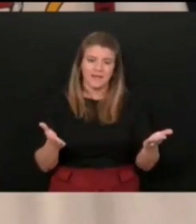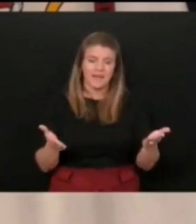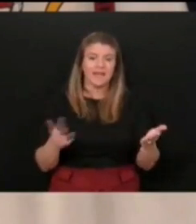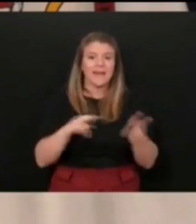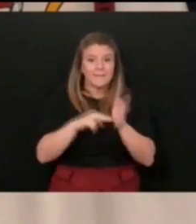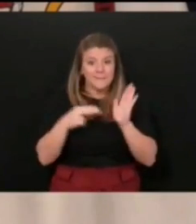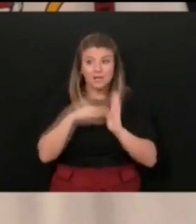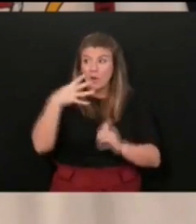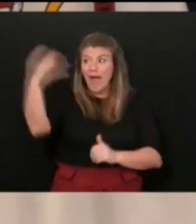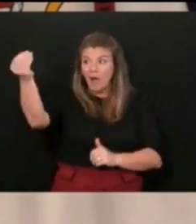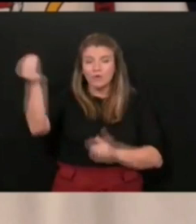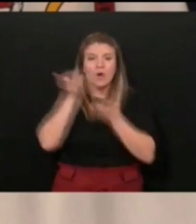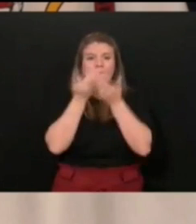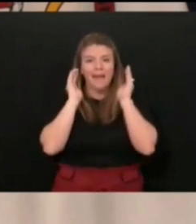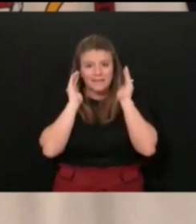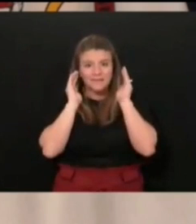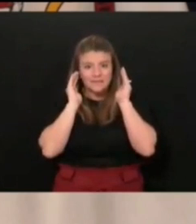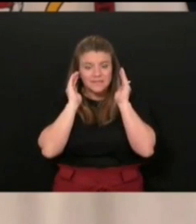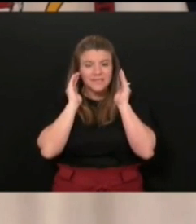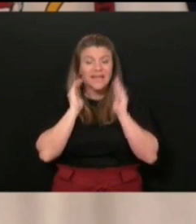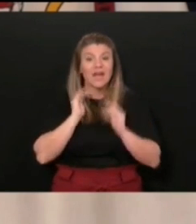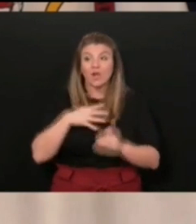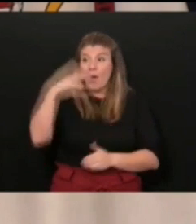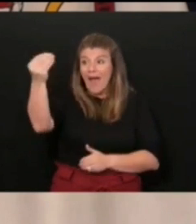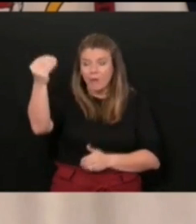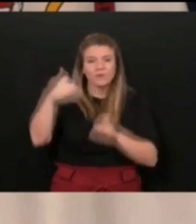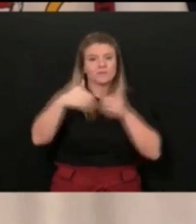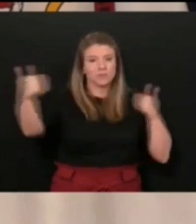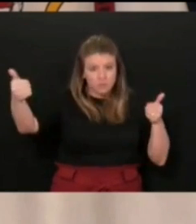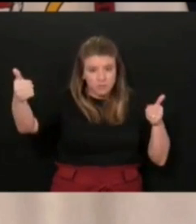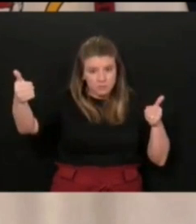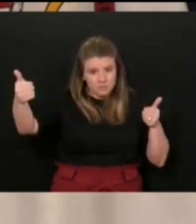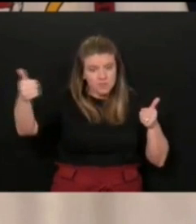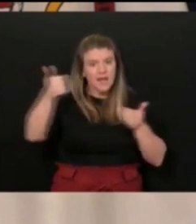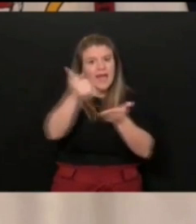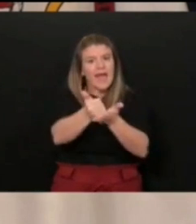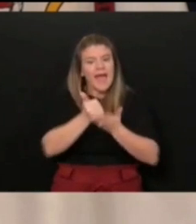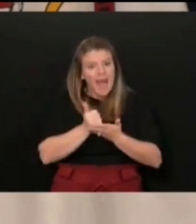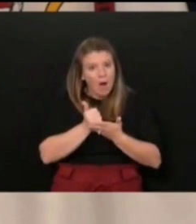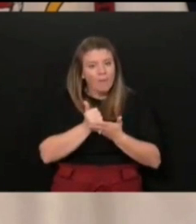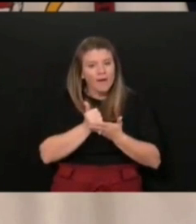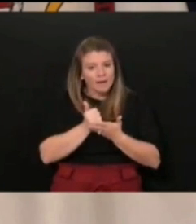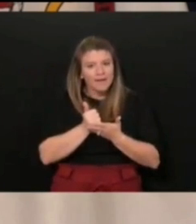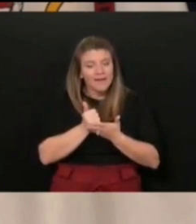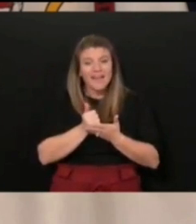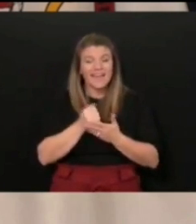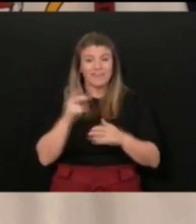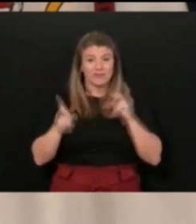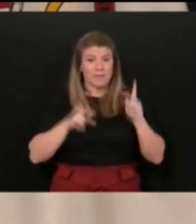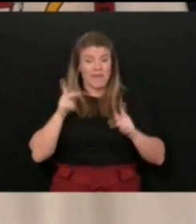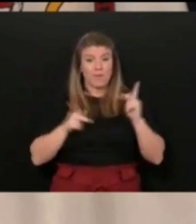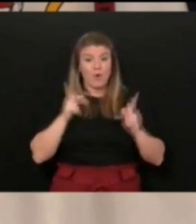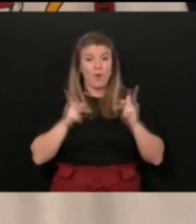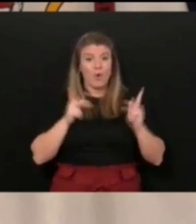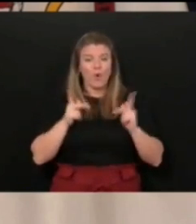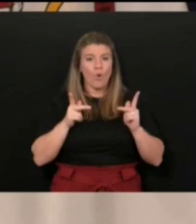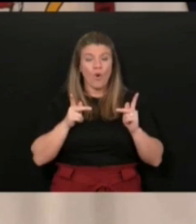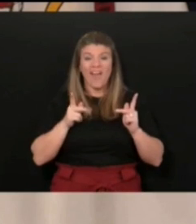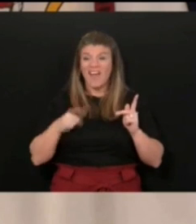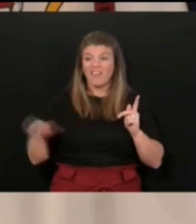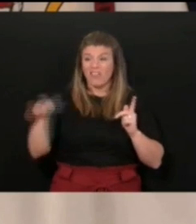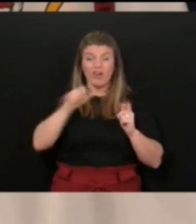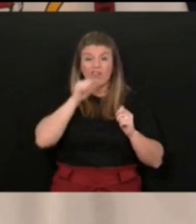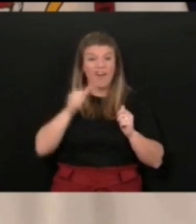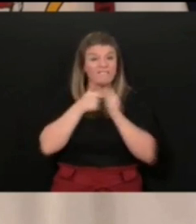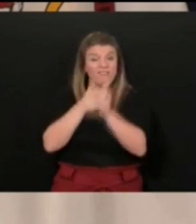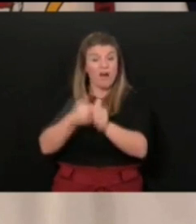a mask. Absolutely keep social distancing. Help us if there's people that are not trying to comply and there are